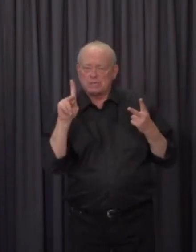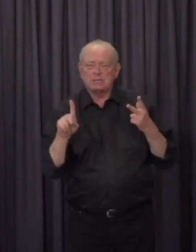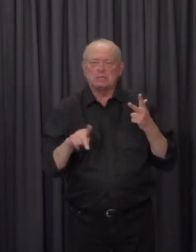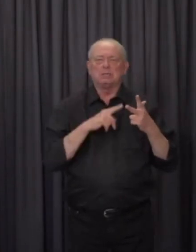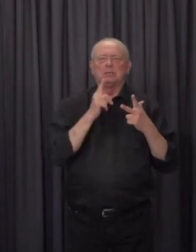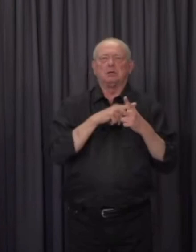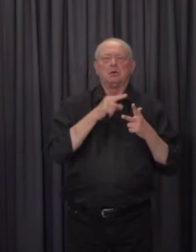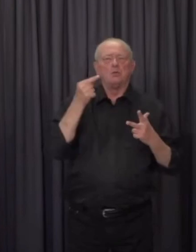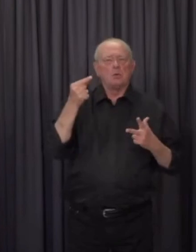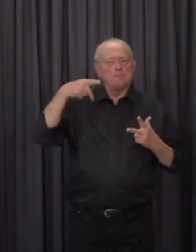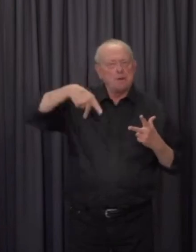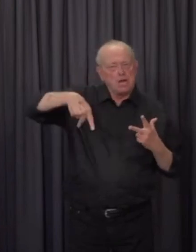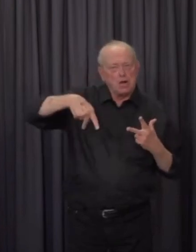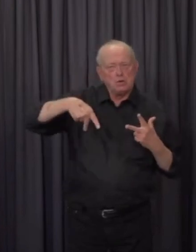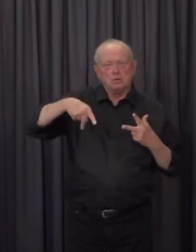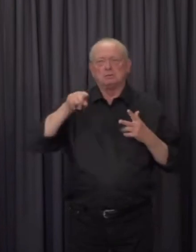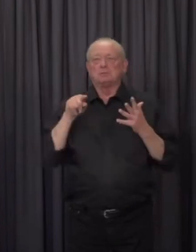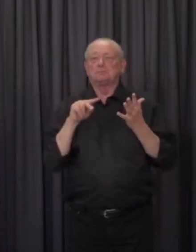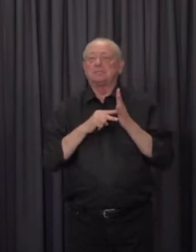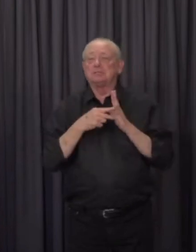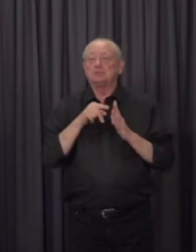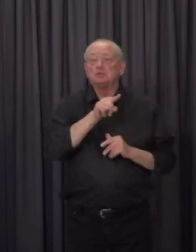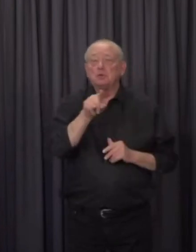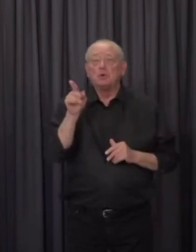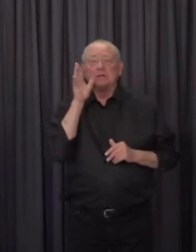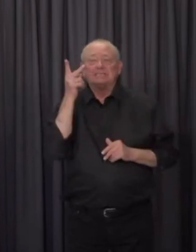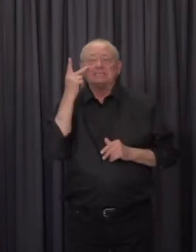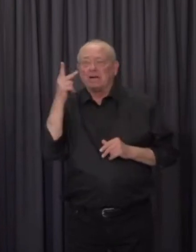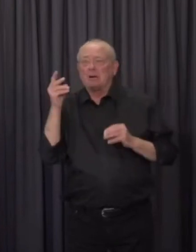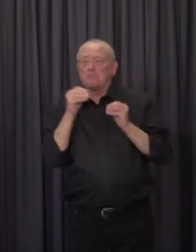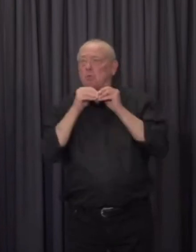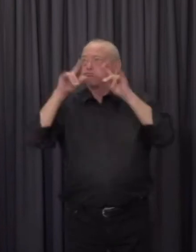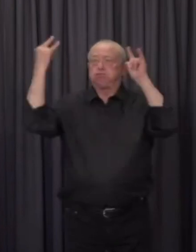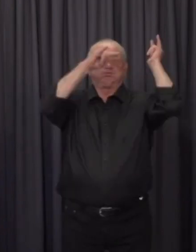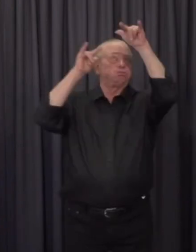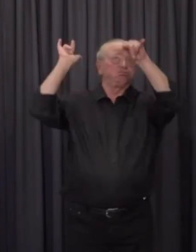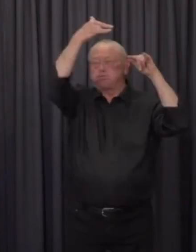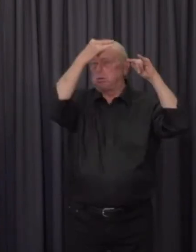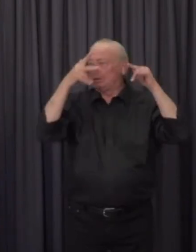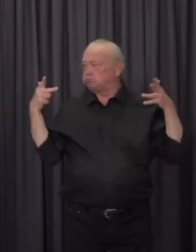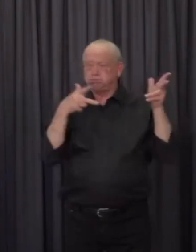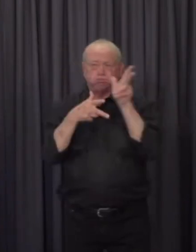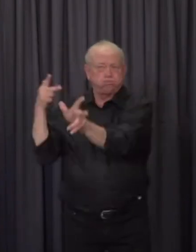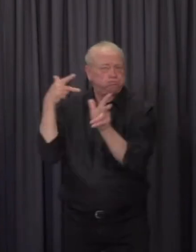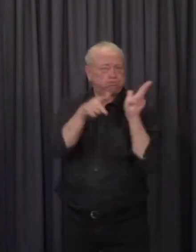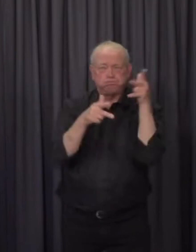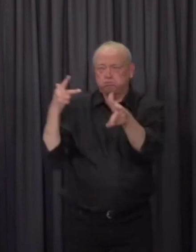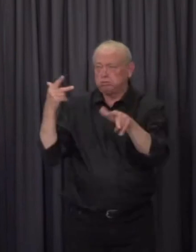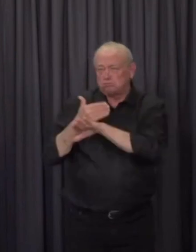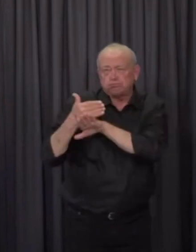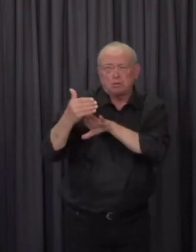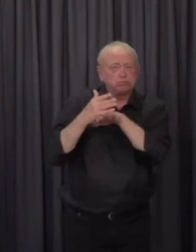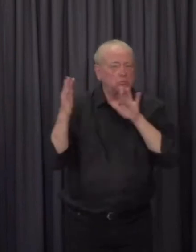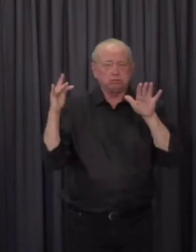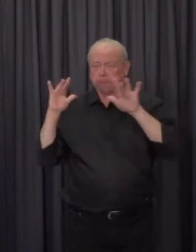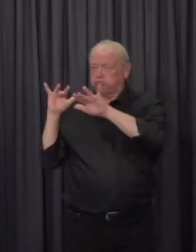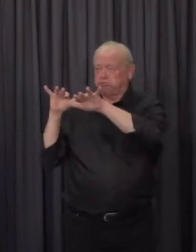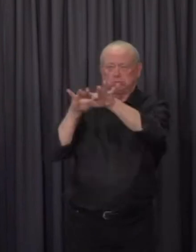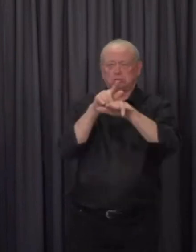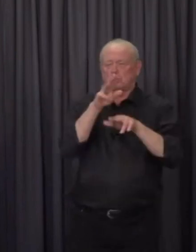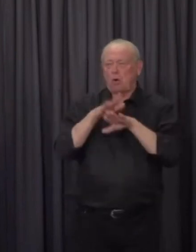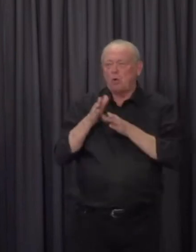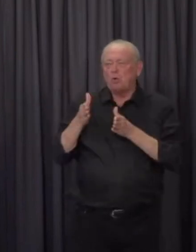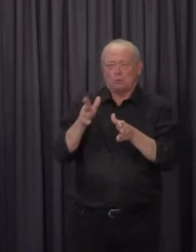are positioned into place. And while crews are battling the blazes, the Alberta Emergency Management Agency continues to coordinate with